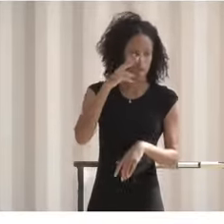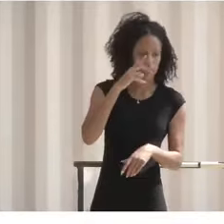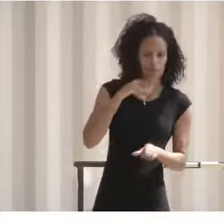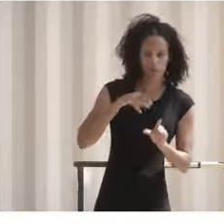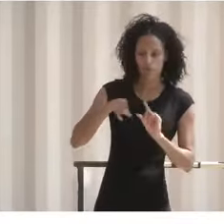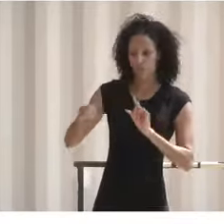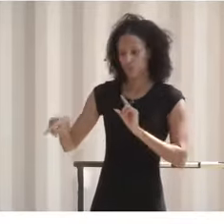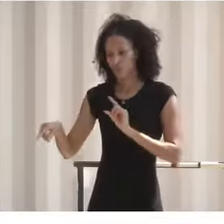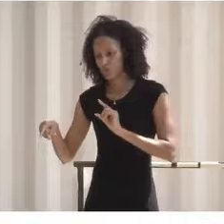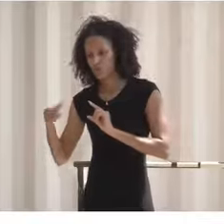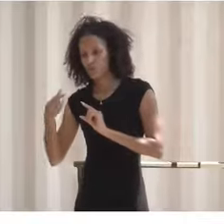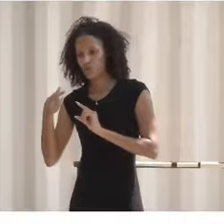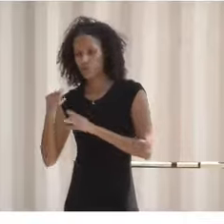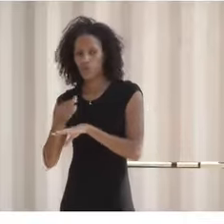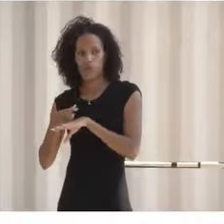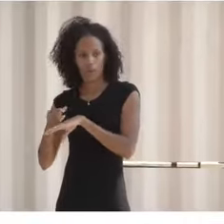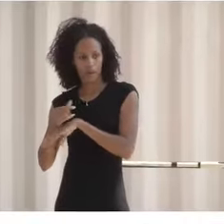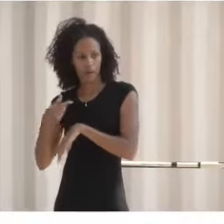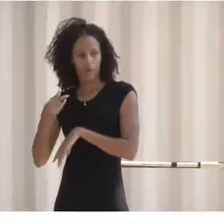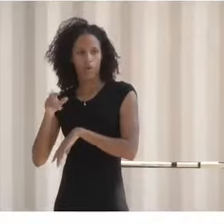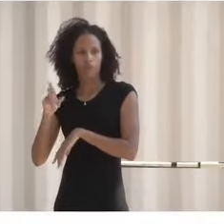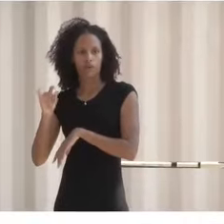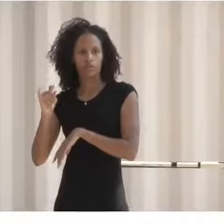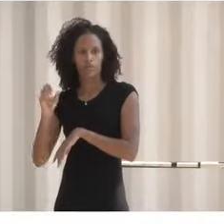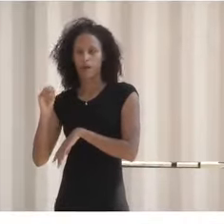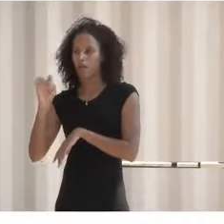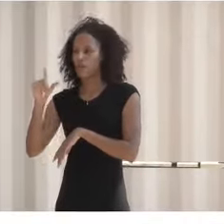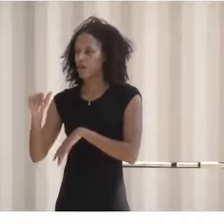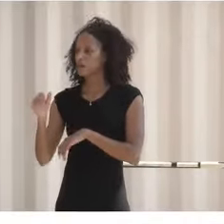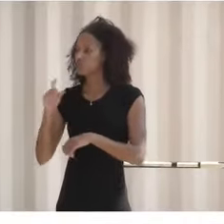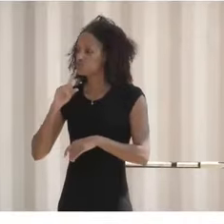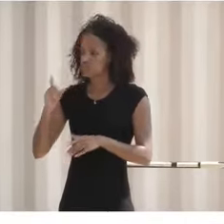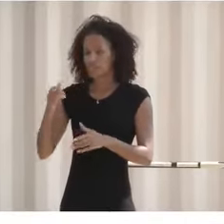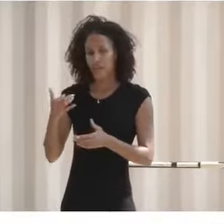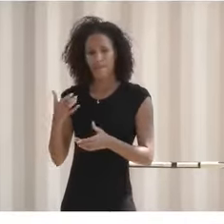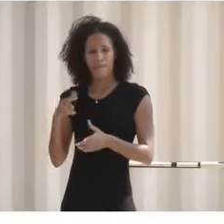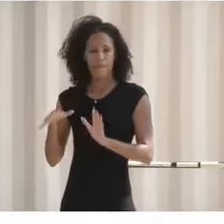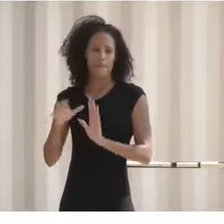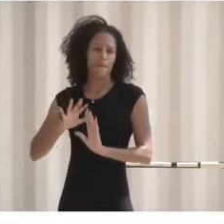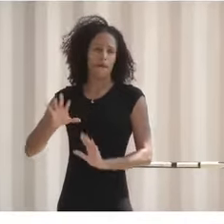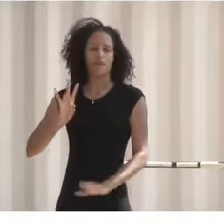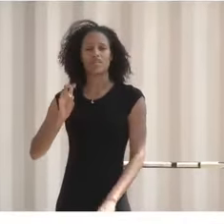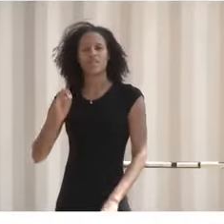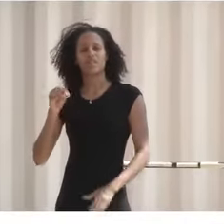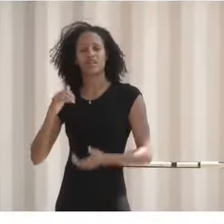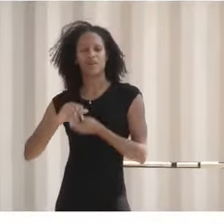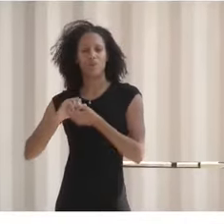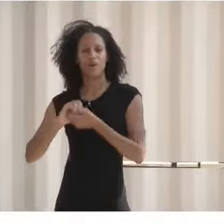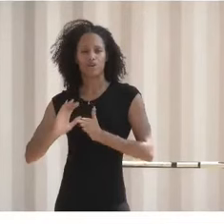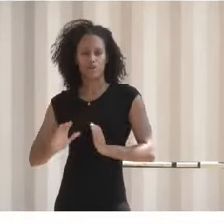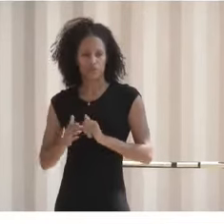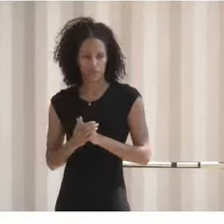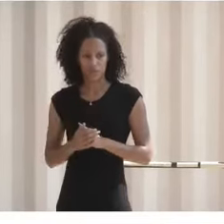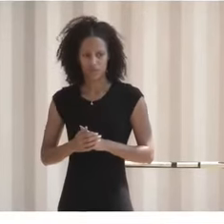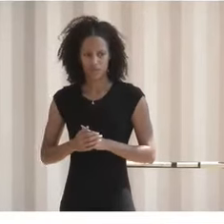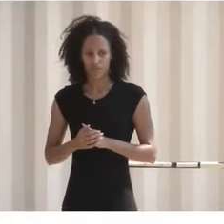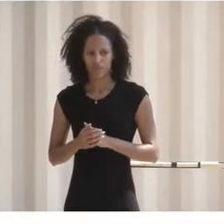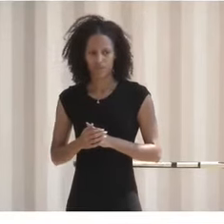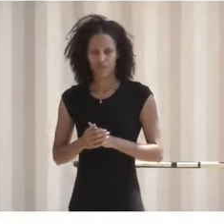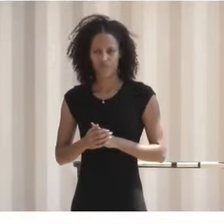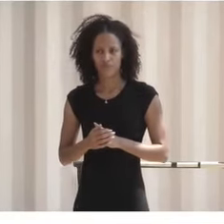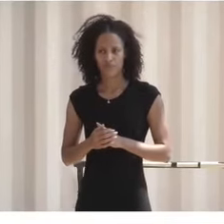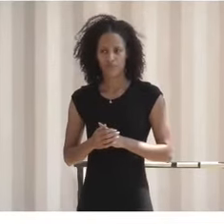to Guatemala, 5 countries. They have about 70 partners, and they did a gender mapping of